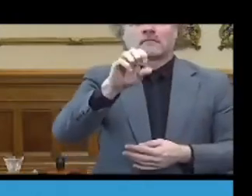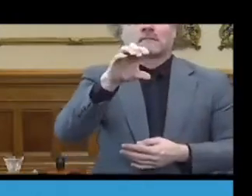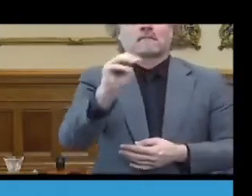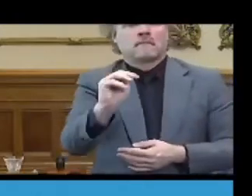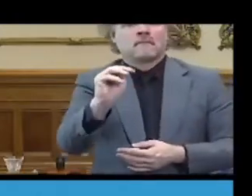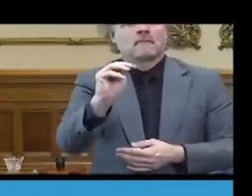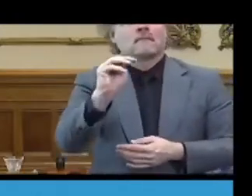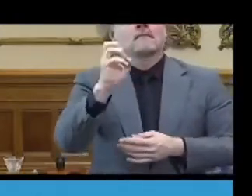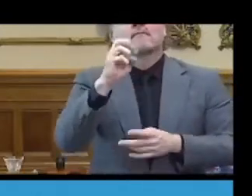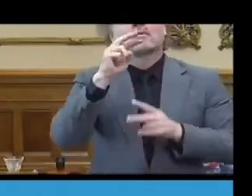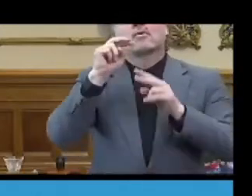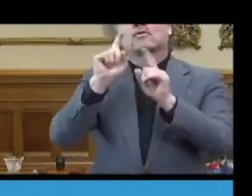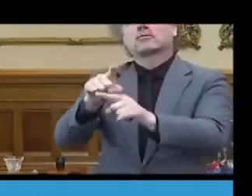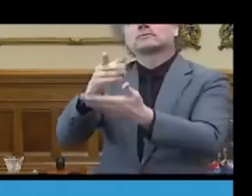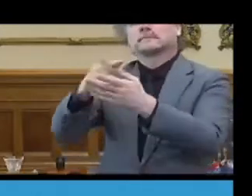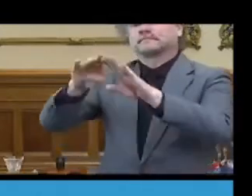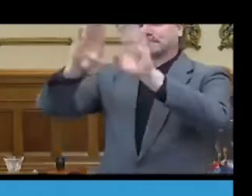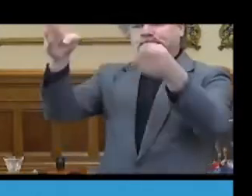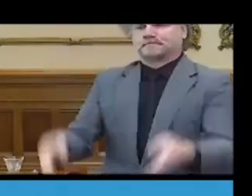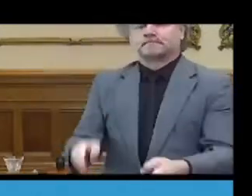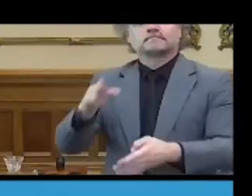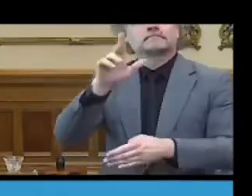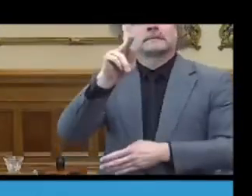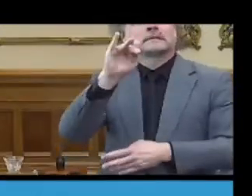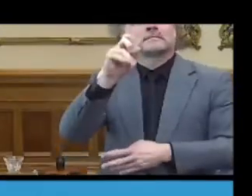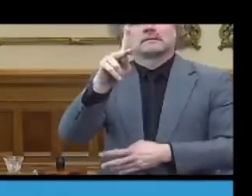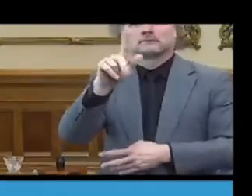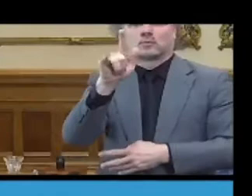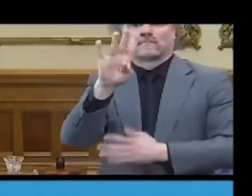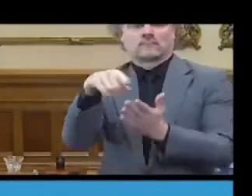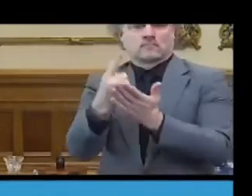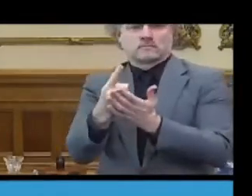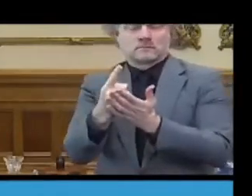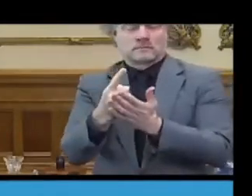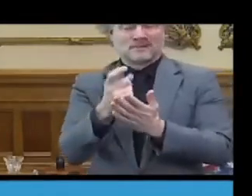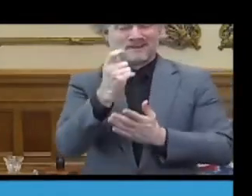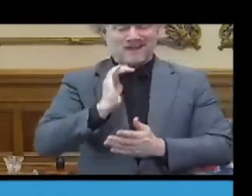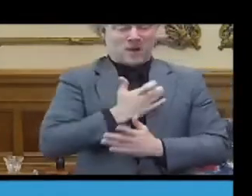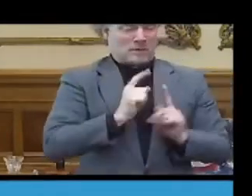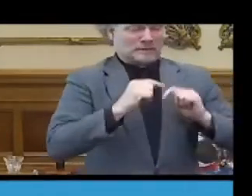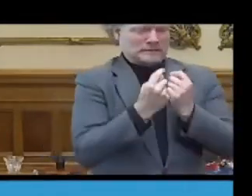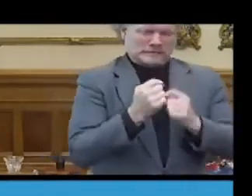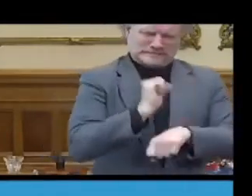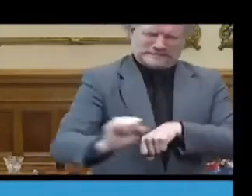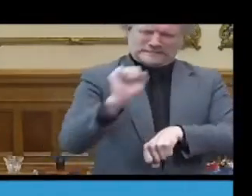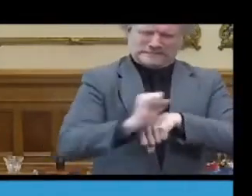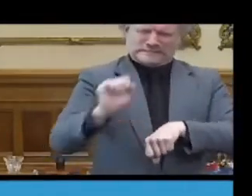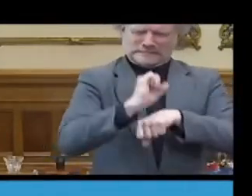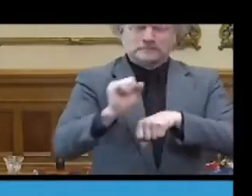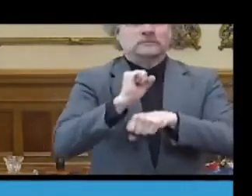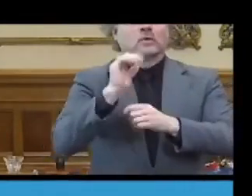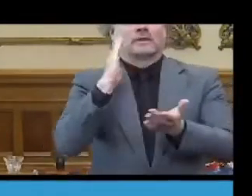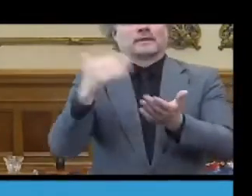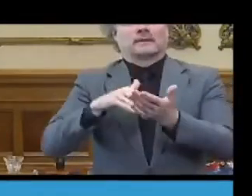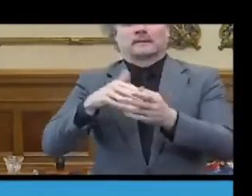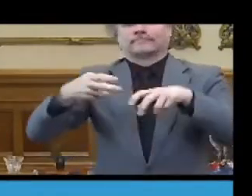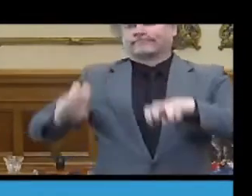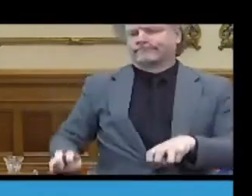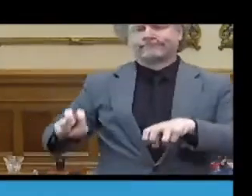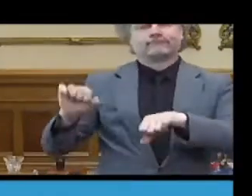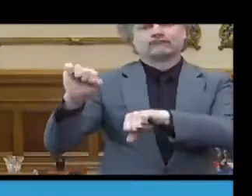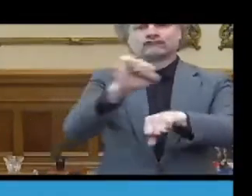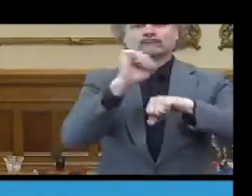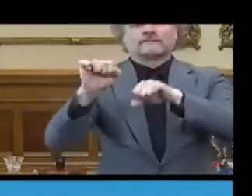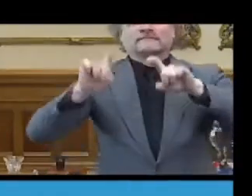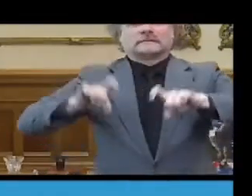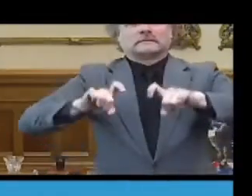visit one of our 24-hour kiosks. Our team is working very hard to bring back drive exams, and so by the end